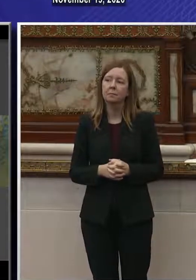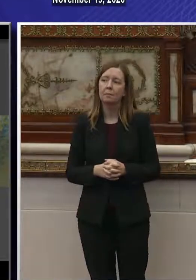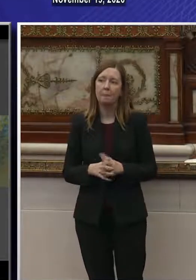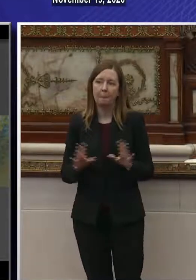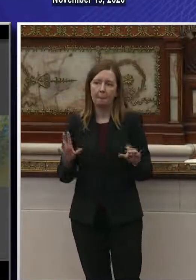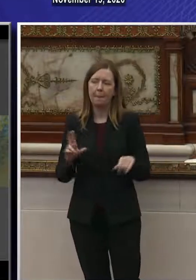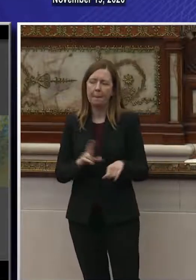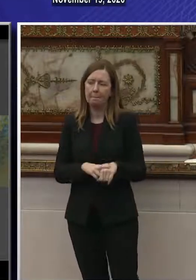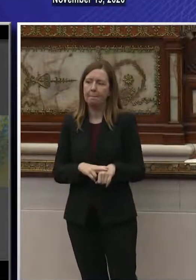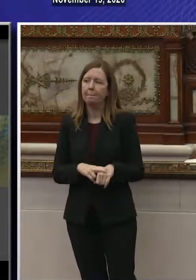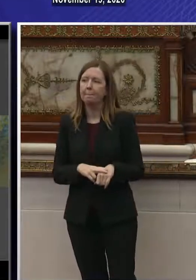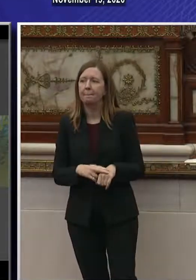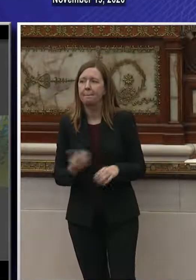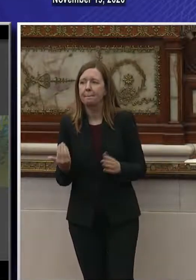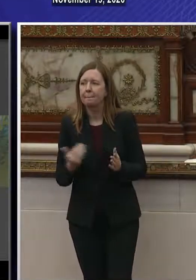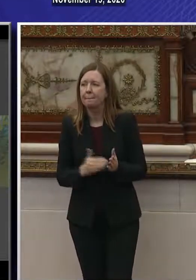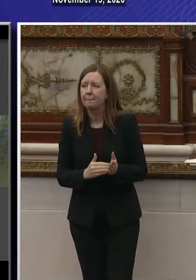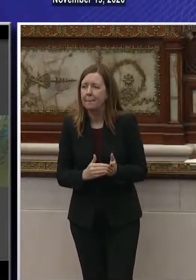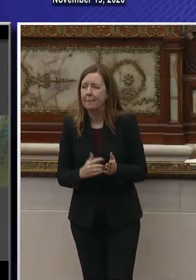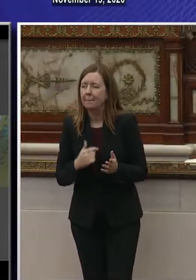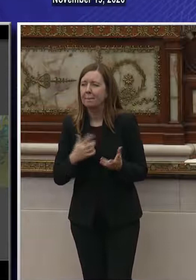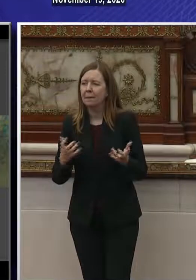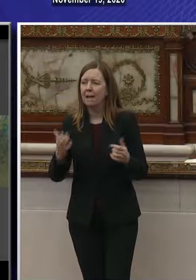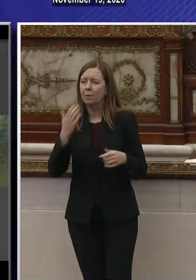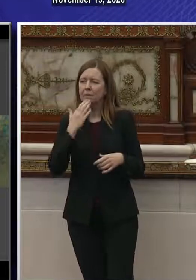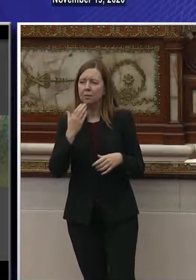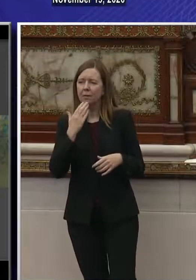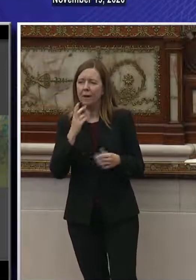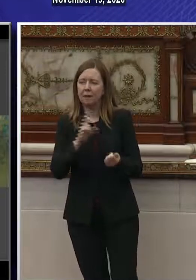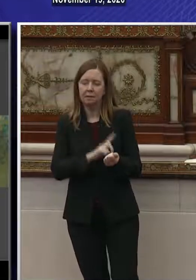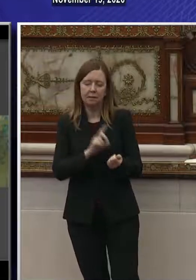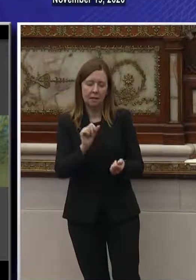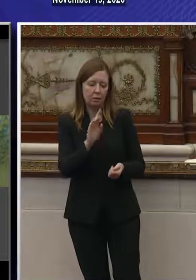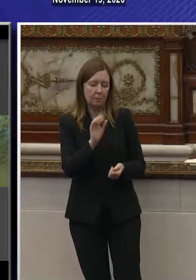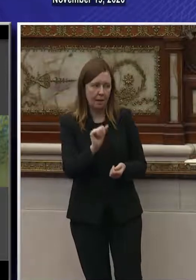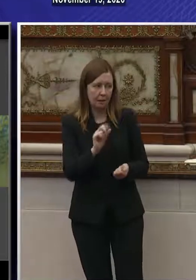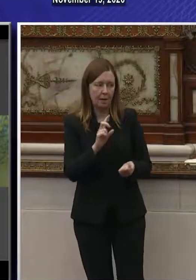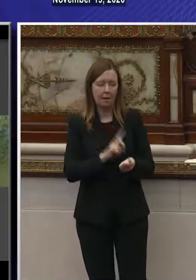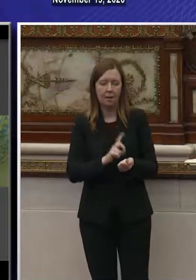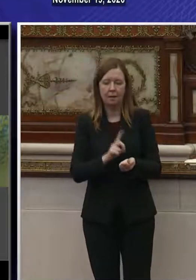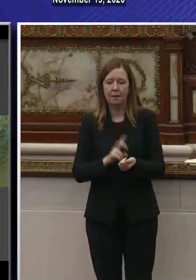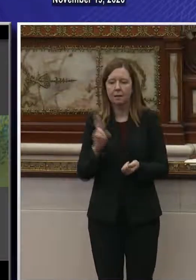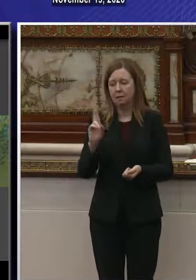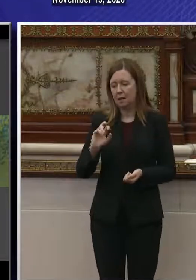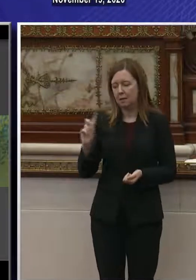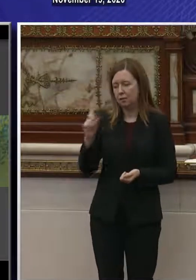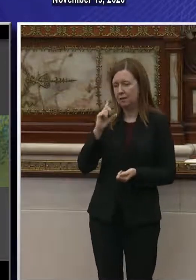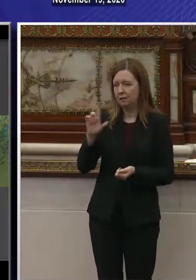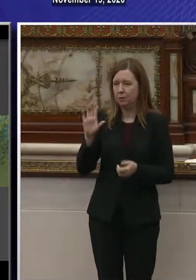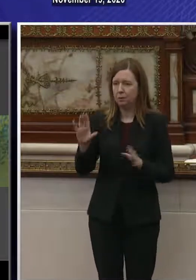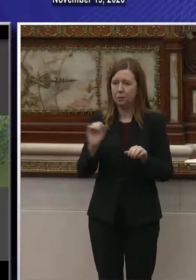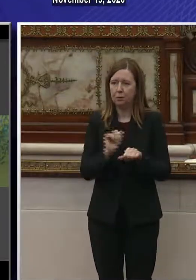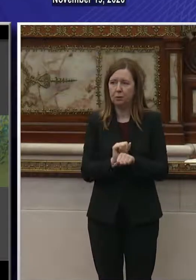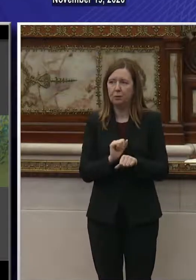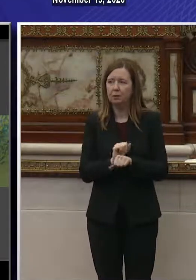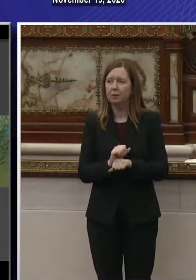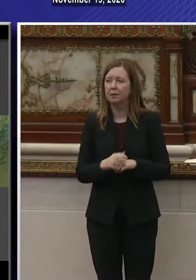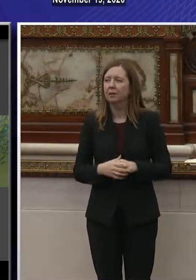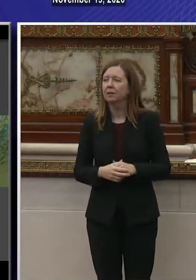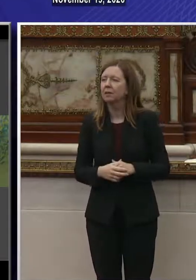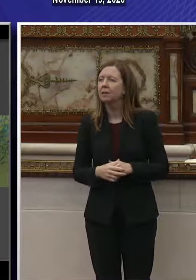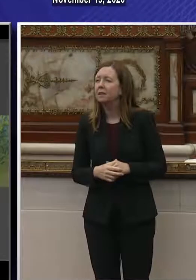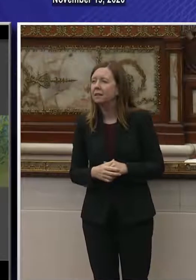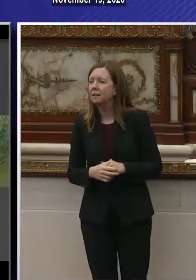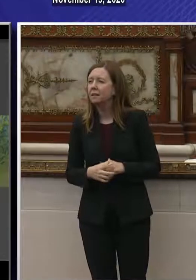No, of course. Again, I want to thank Dr. Abella and Dr. Reed for your tremendous work. And, you